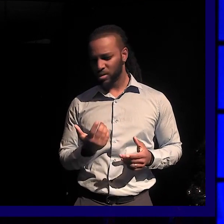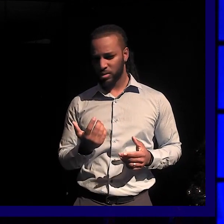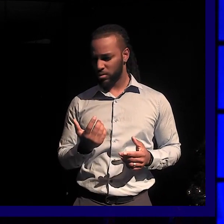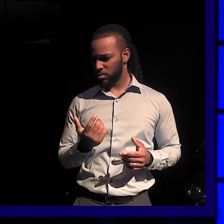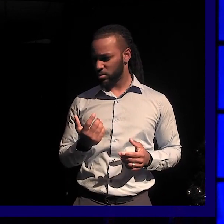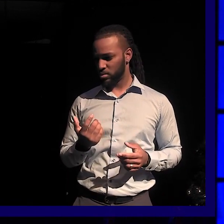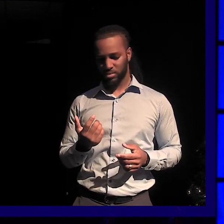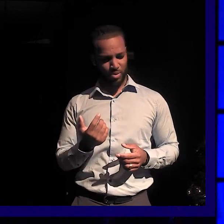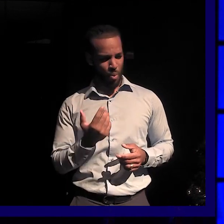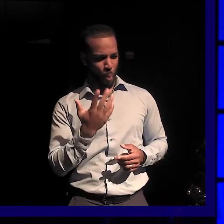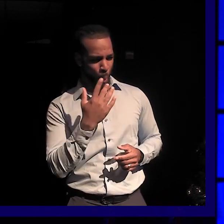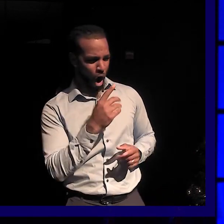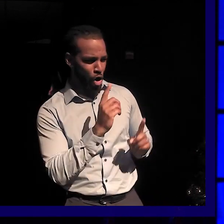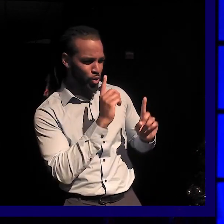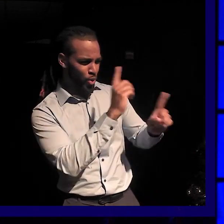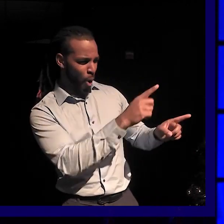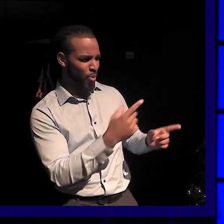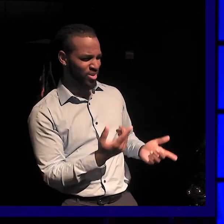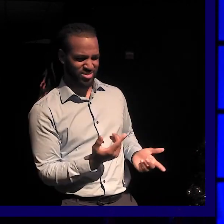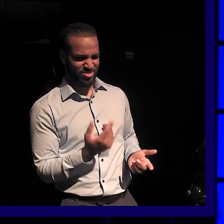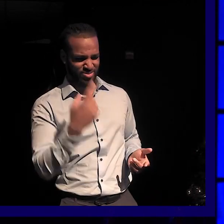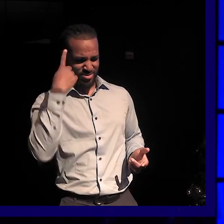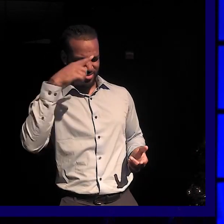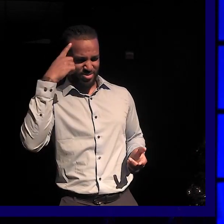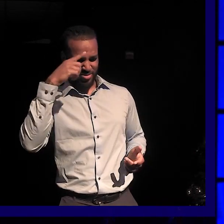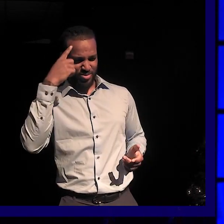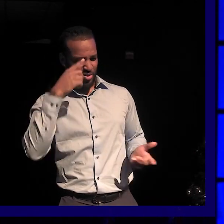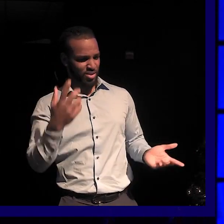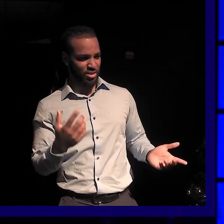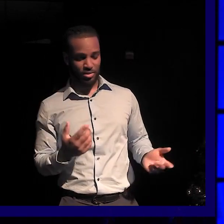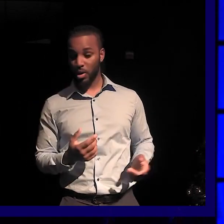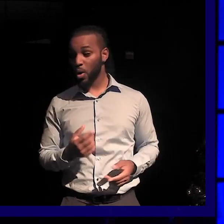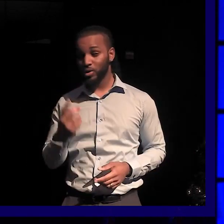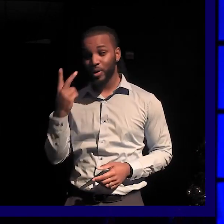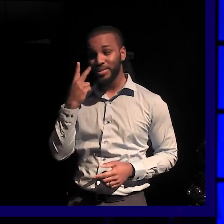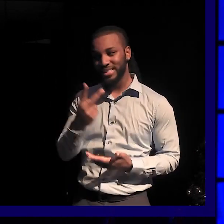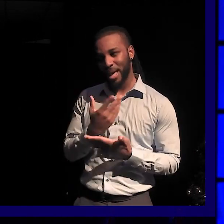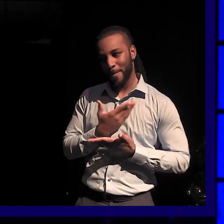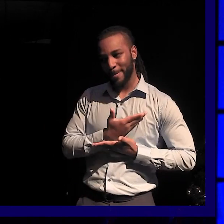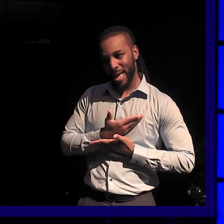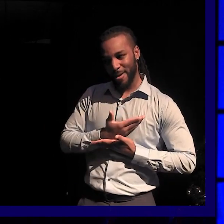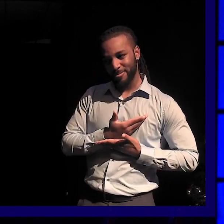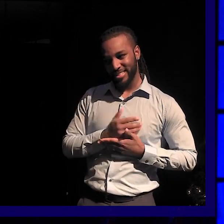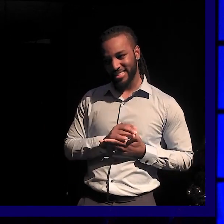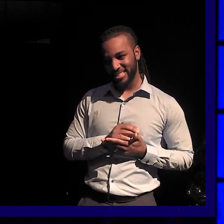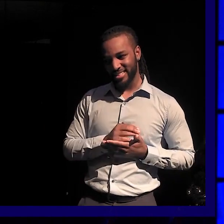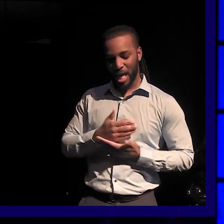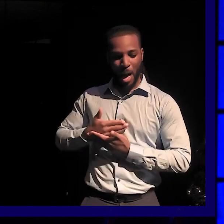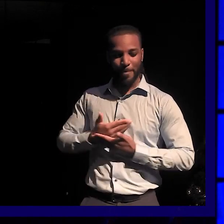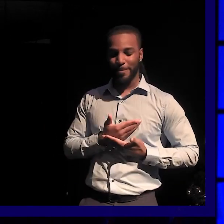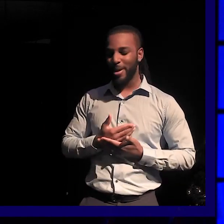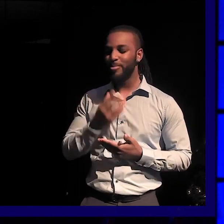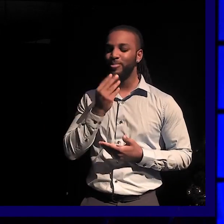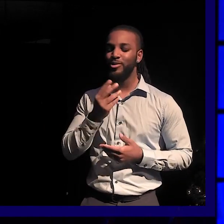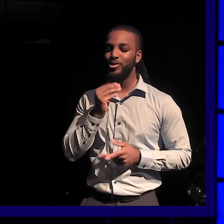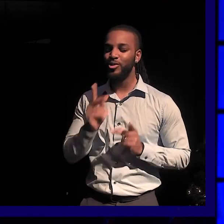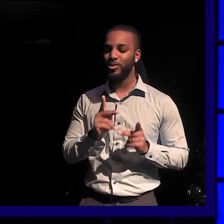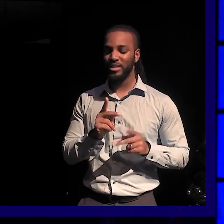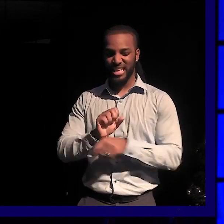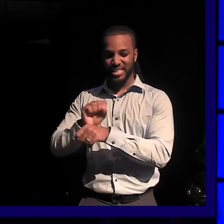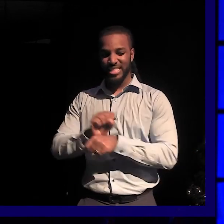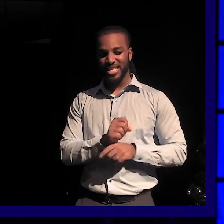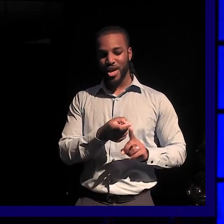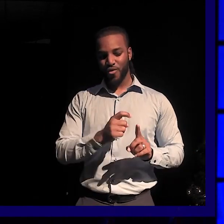Why are you going? The spouse said, why? To see a baby. A baby Jew, the slaves of